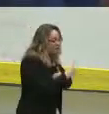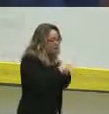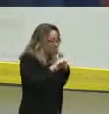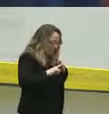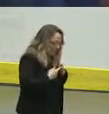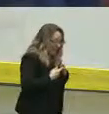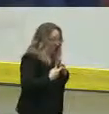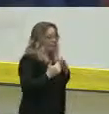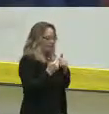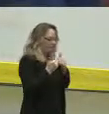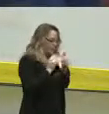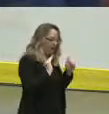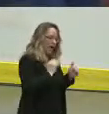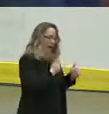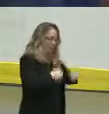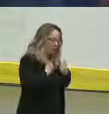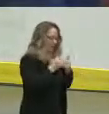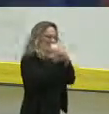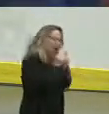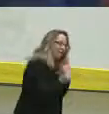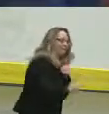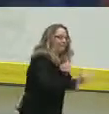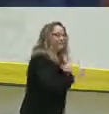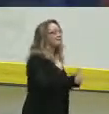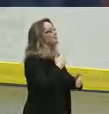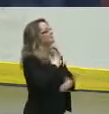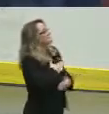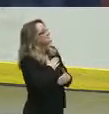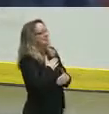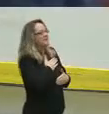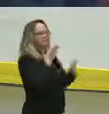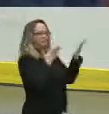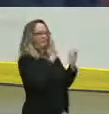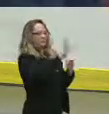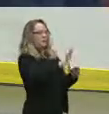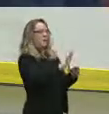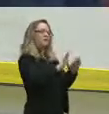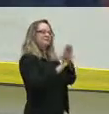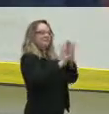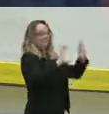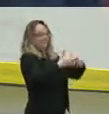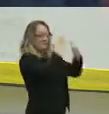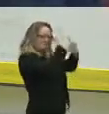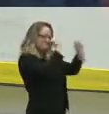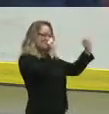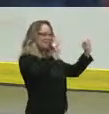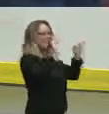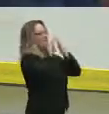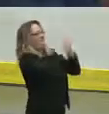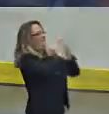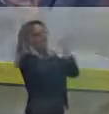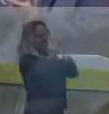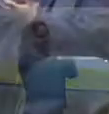lives. It has been a pleasure to serve as your senior class president. Congratulations.